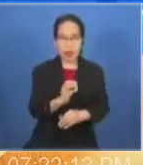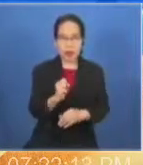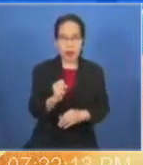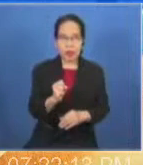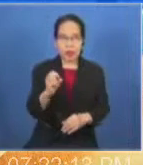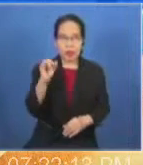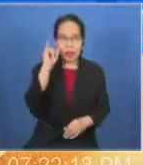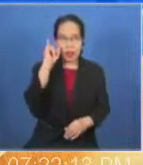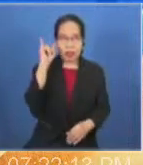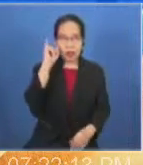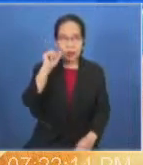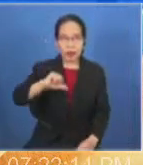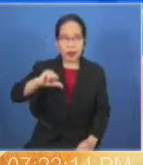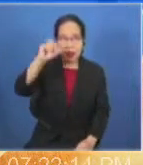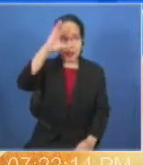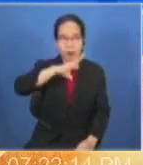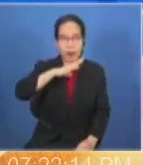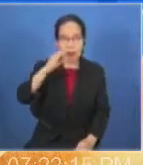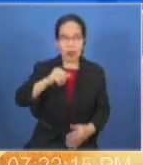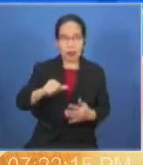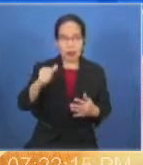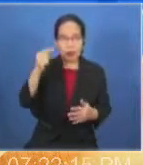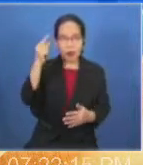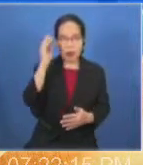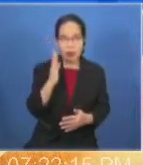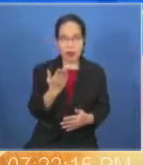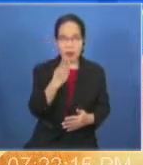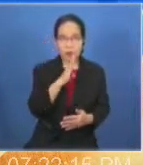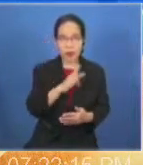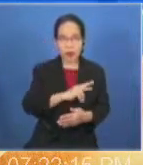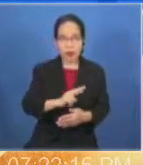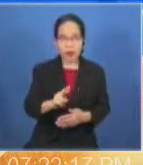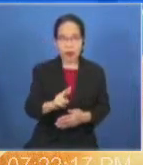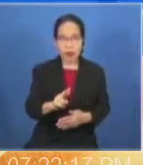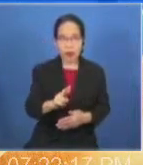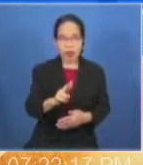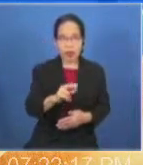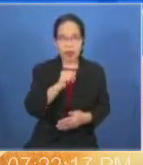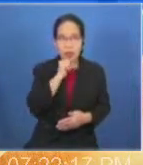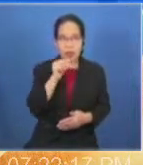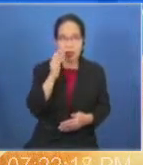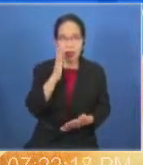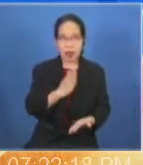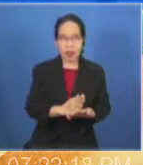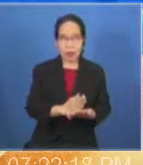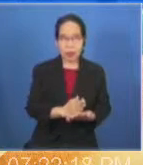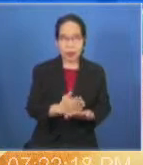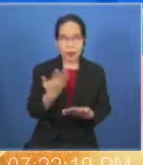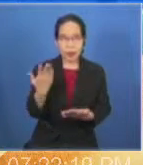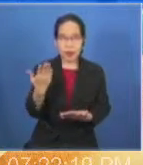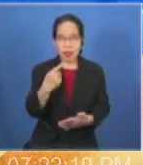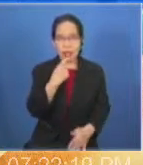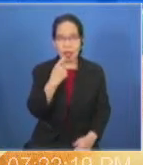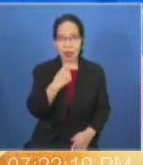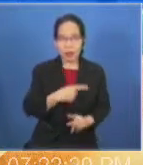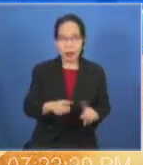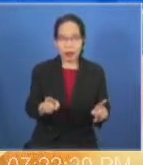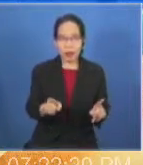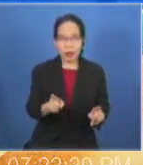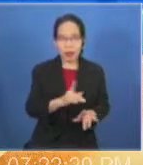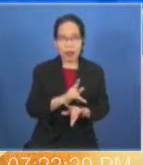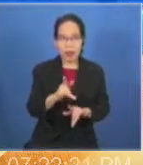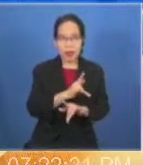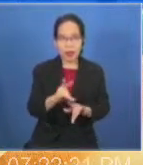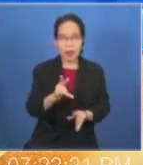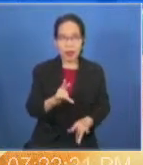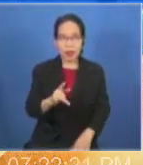As it says in James 1:26, if any man among you seem to be religious and bridles